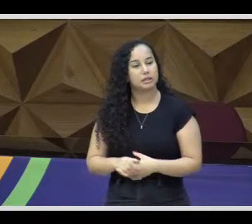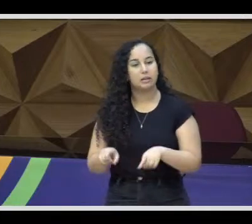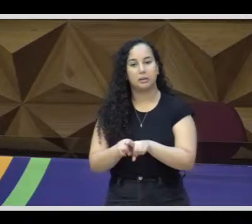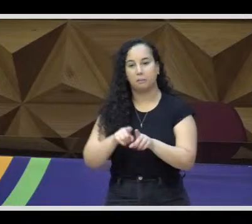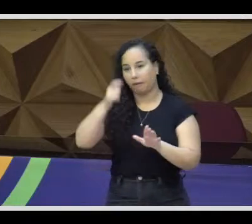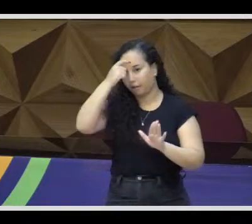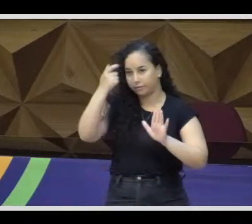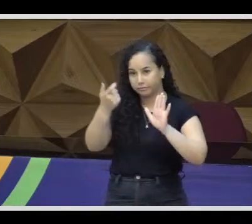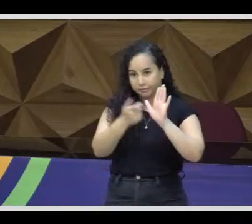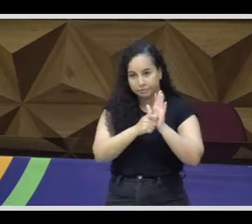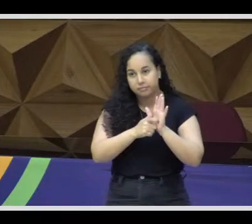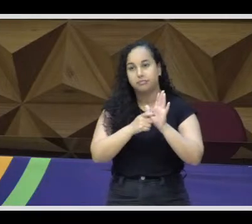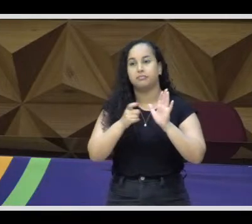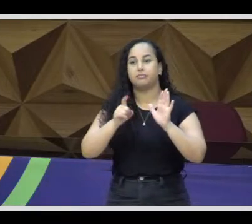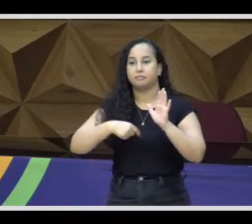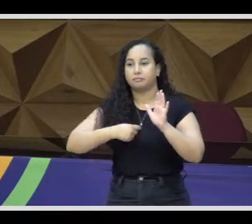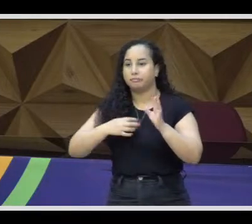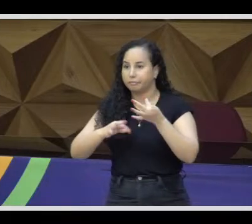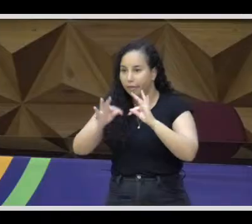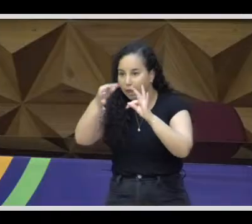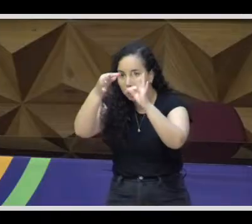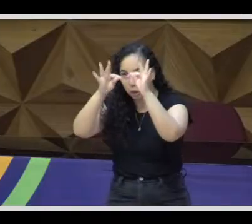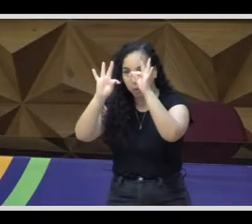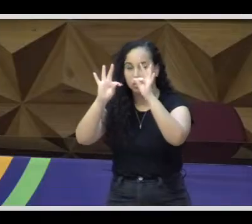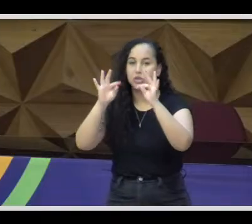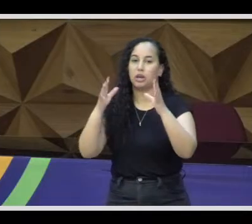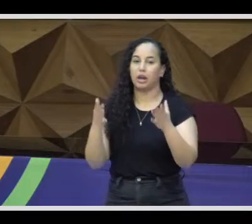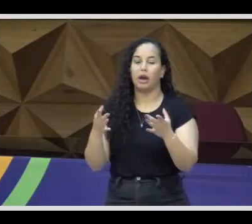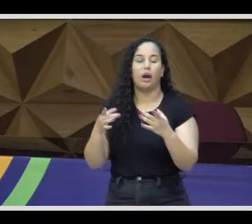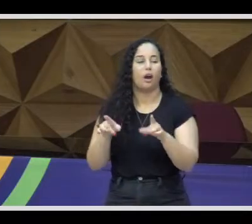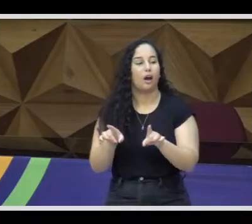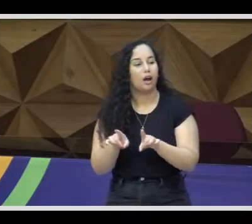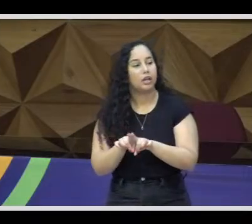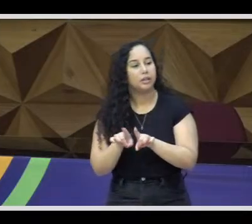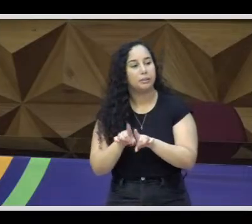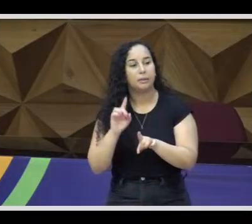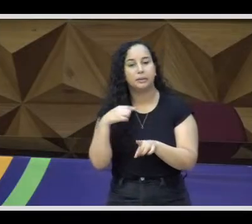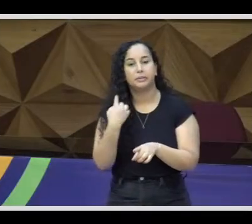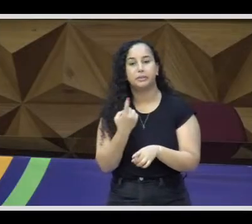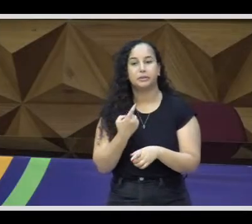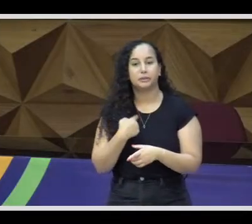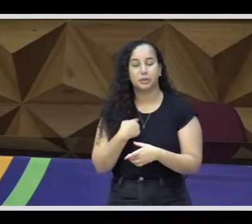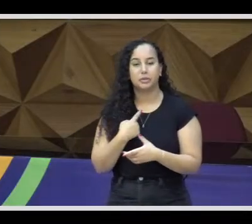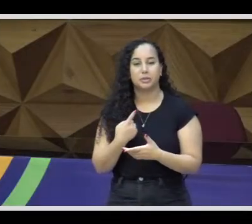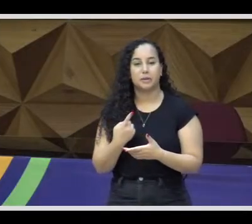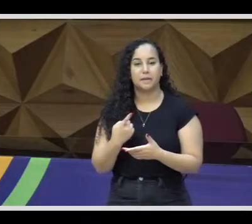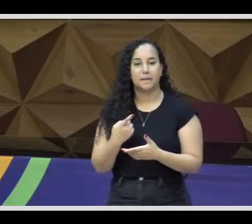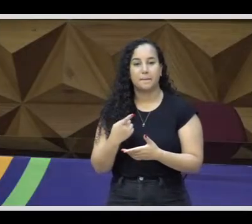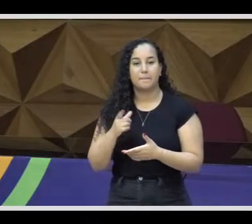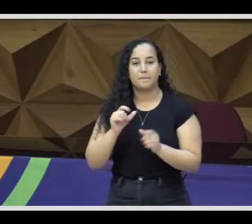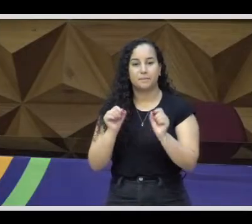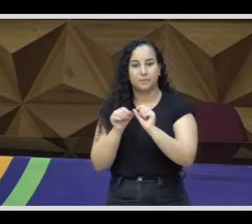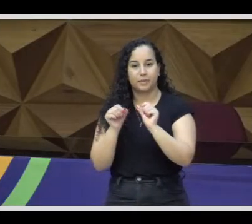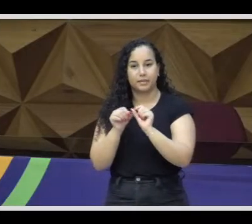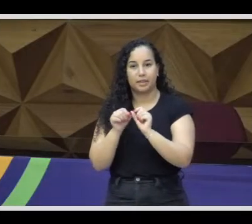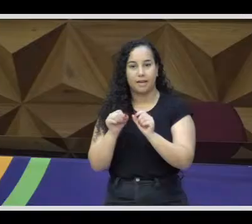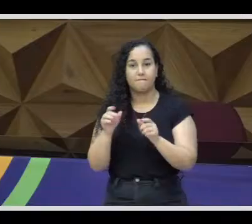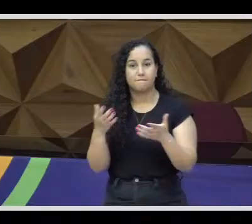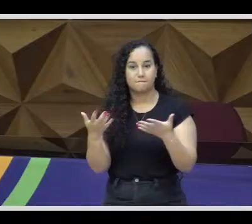AI kind of technology, and what I'll be trying to do today is